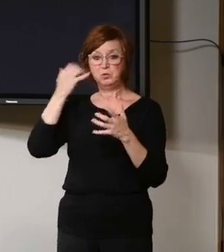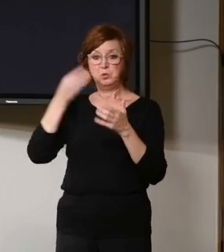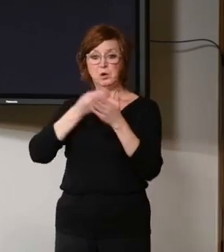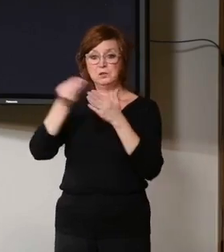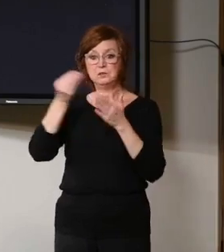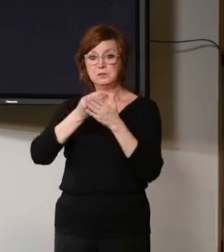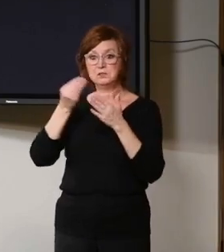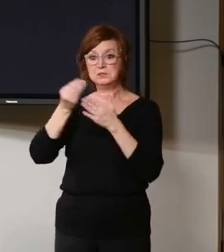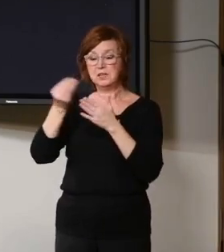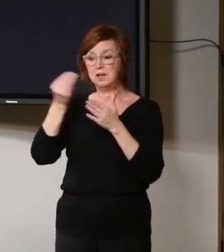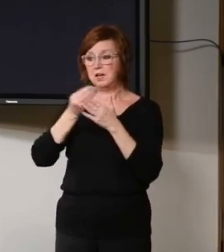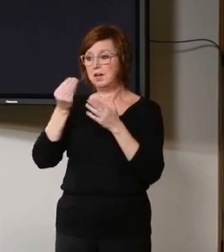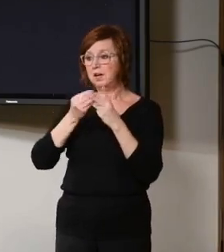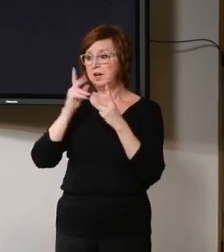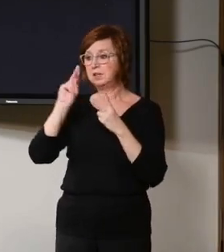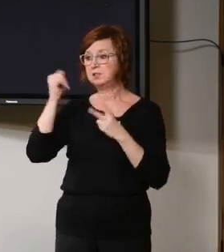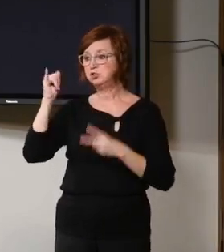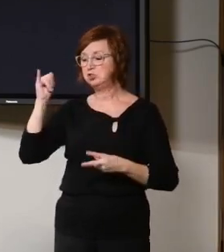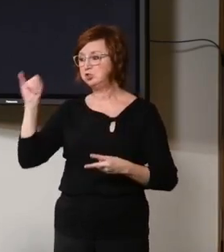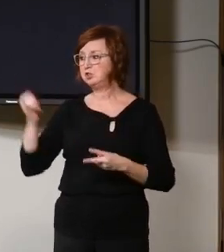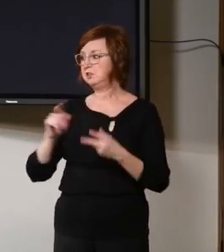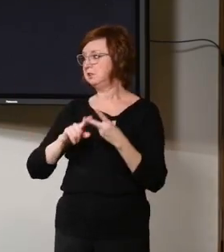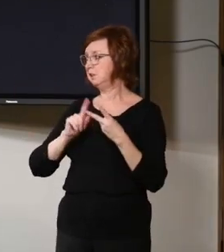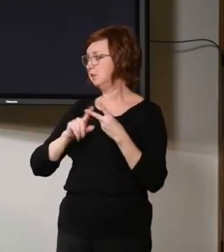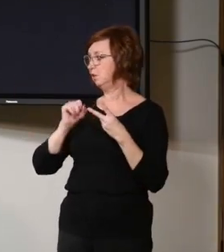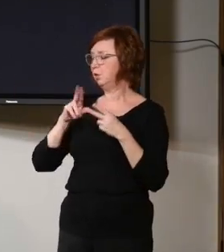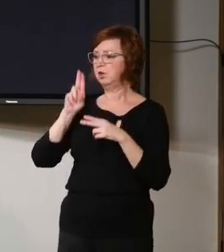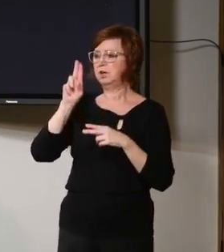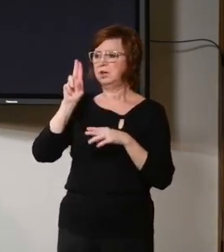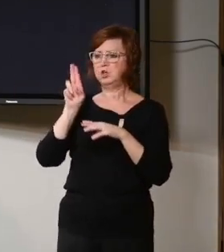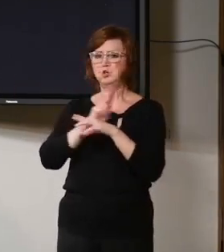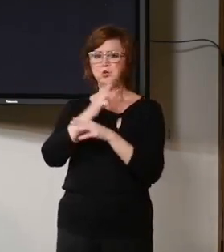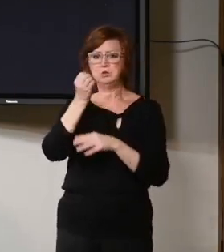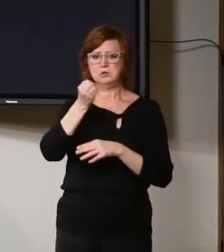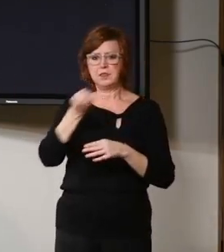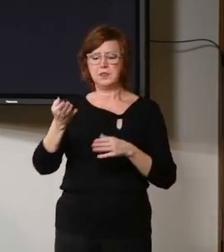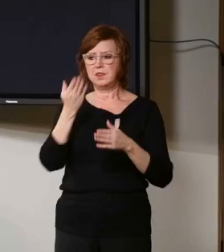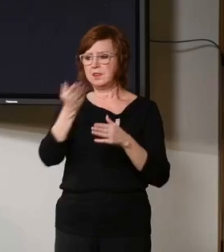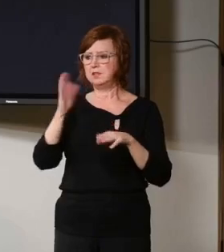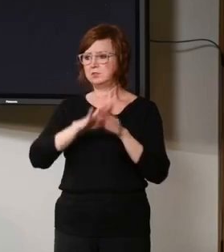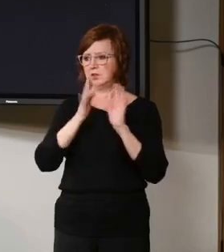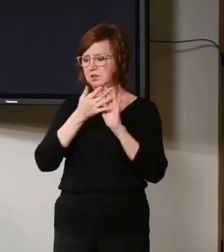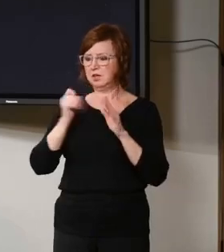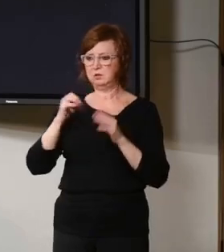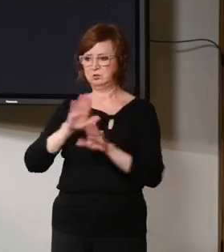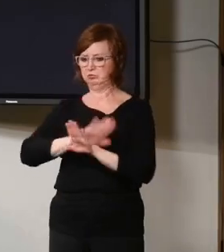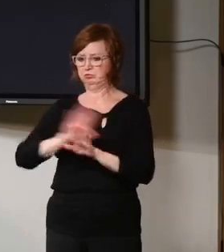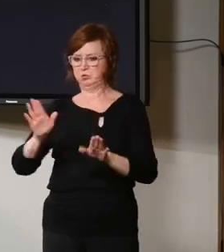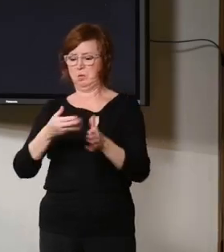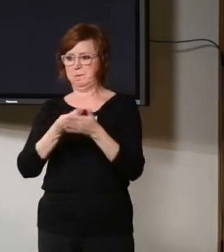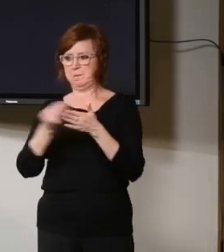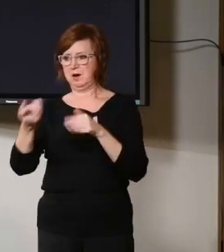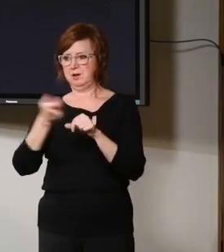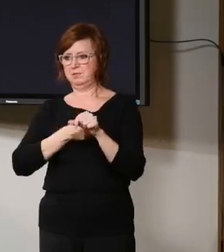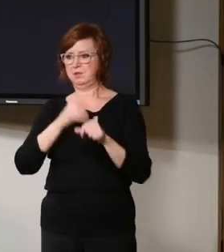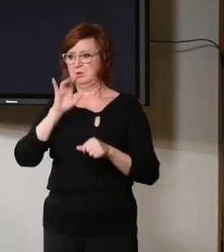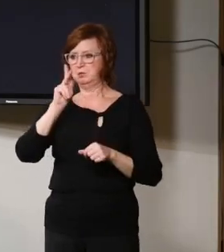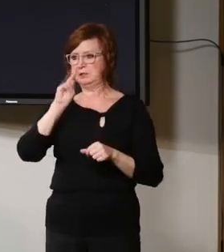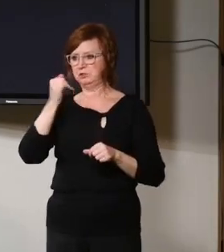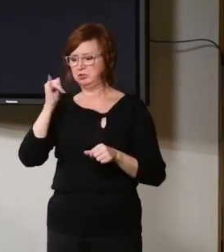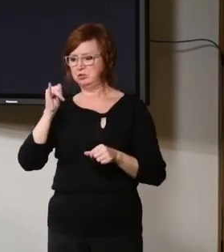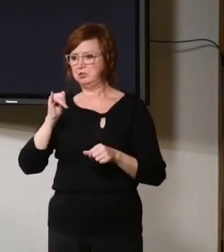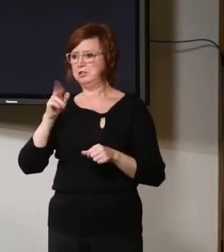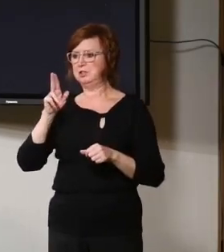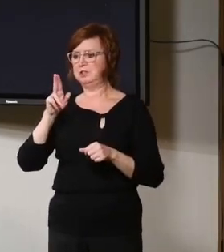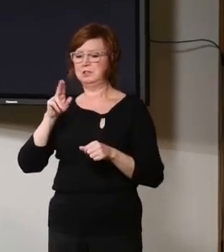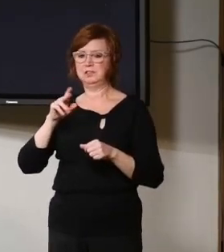like Marketplace or Kijiji, and what should people be doing to minimize the risks, or should they be doing it at all? Yeah, so we